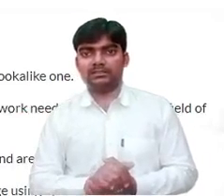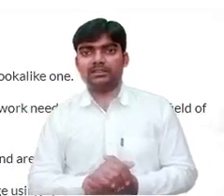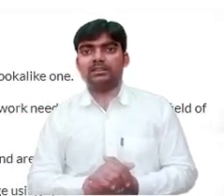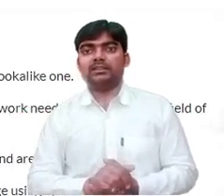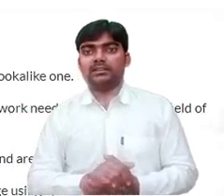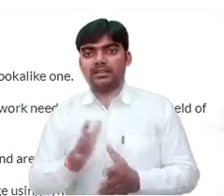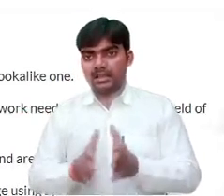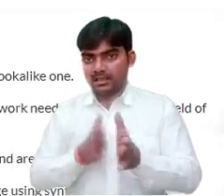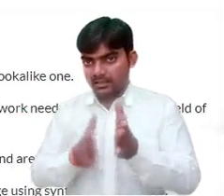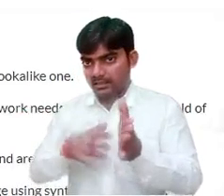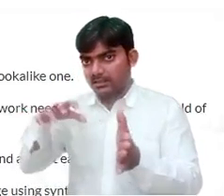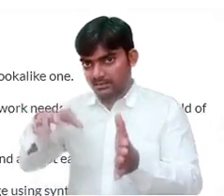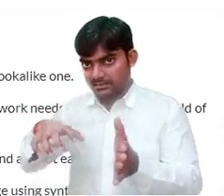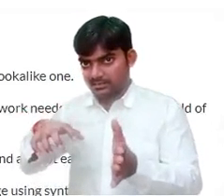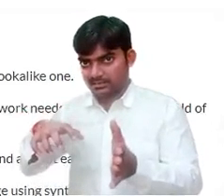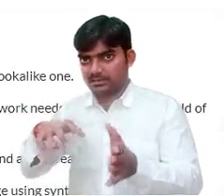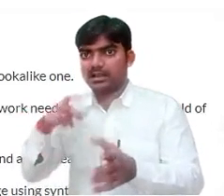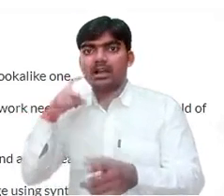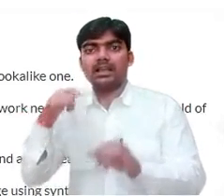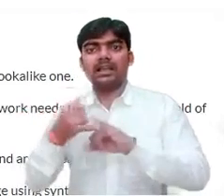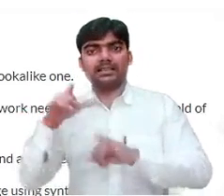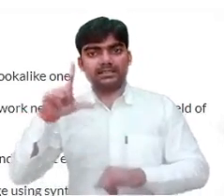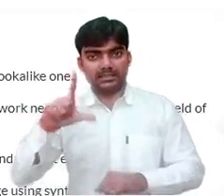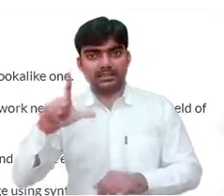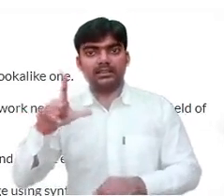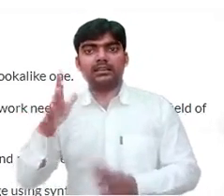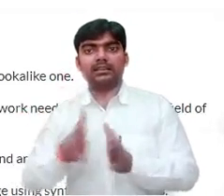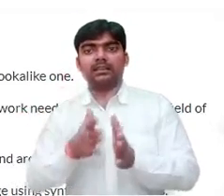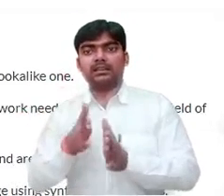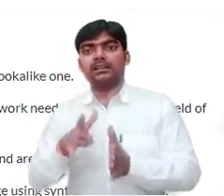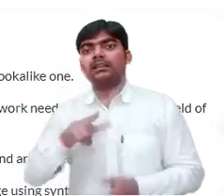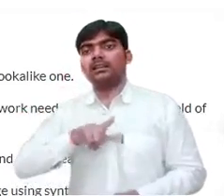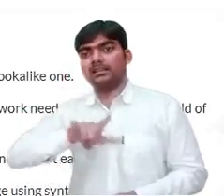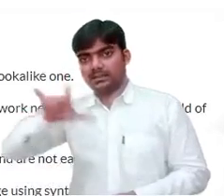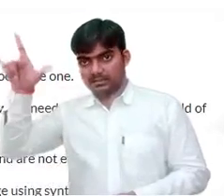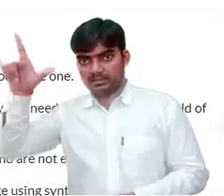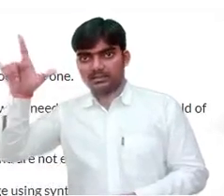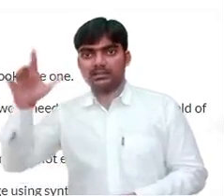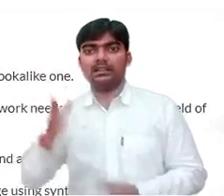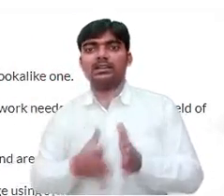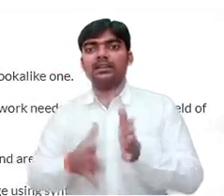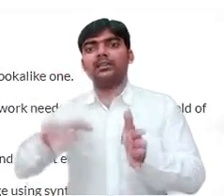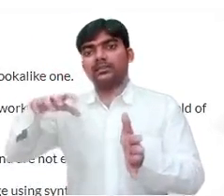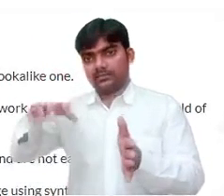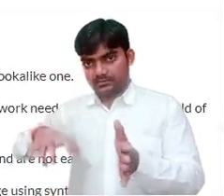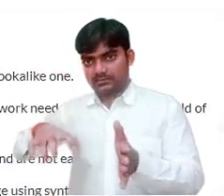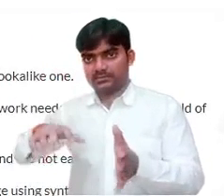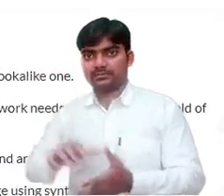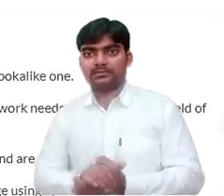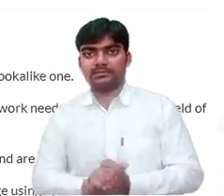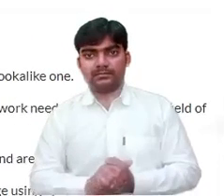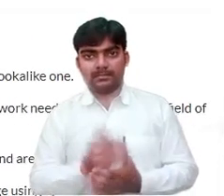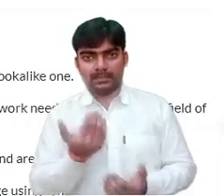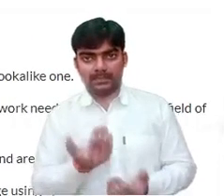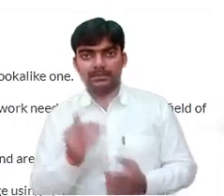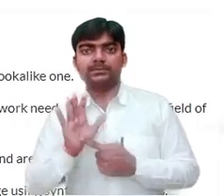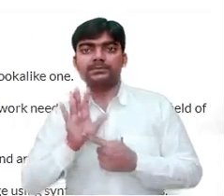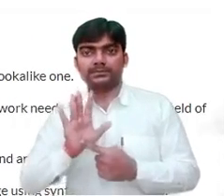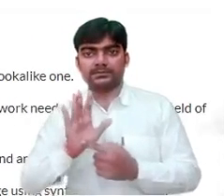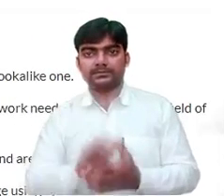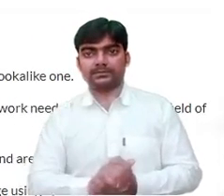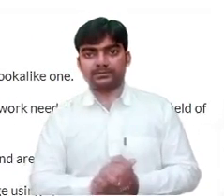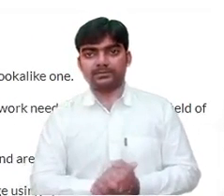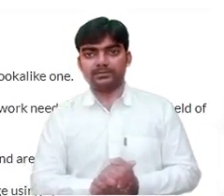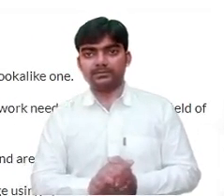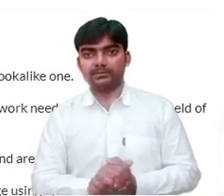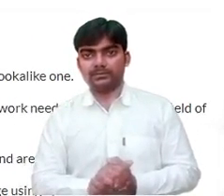for producing the announcements in Indian Sign Language at airports and railway stations. So let